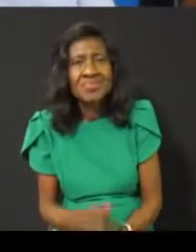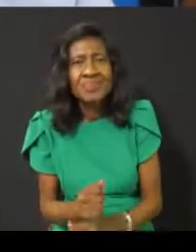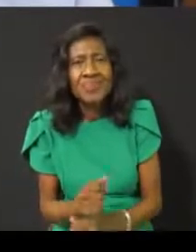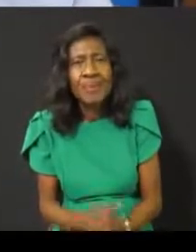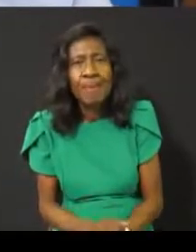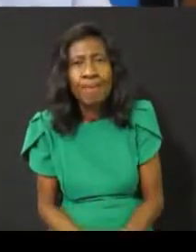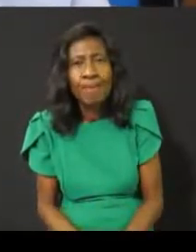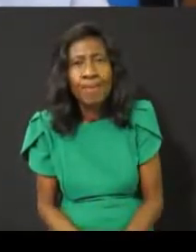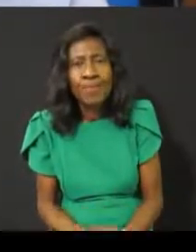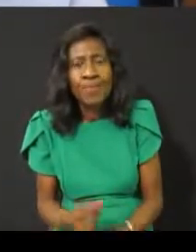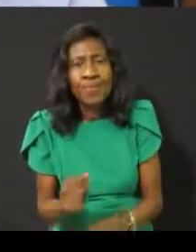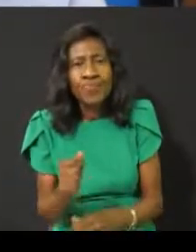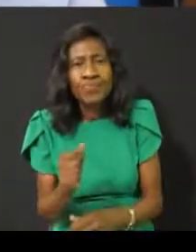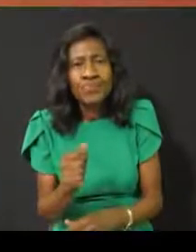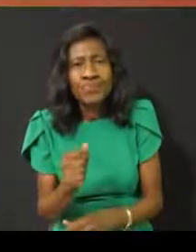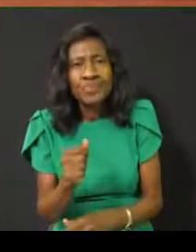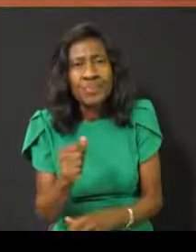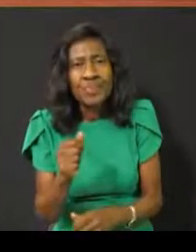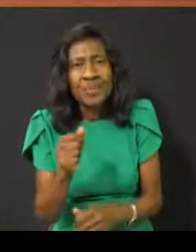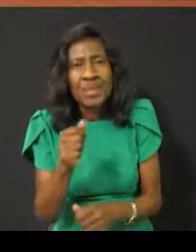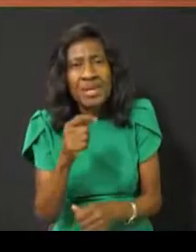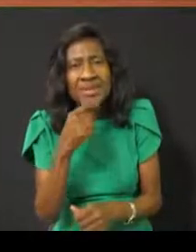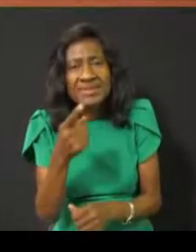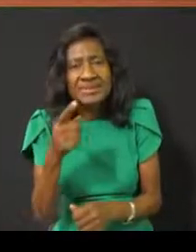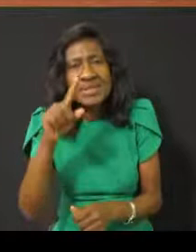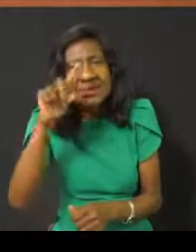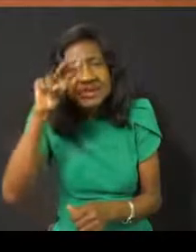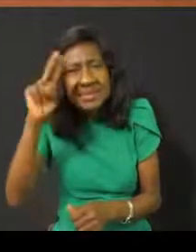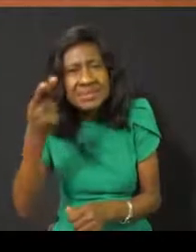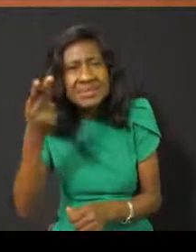Simon, could I just ask? There's been lots of